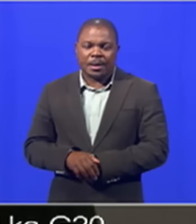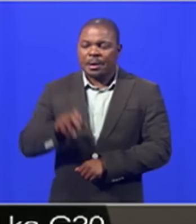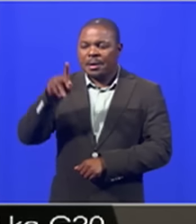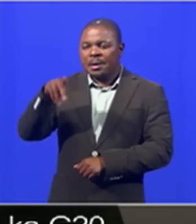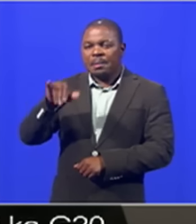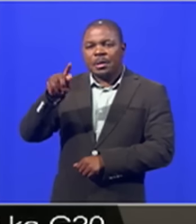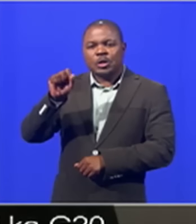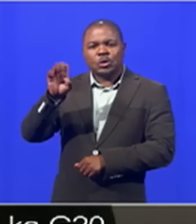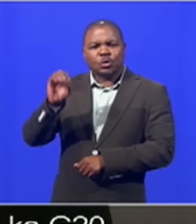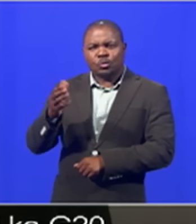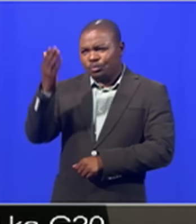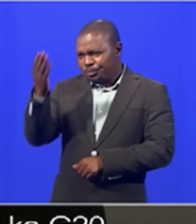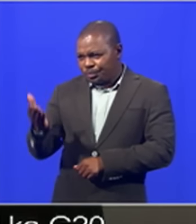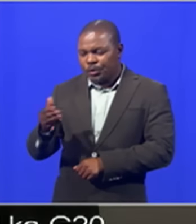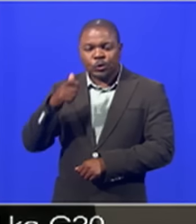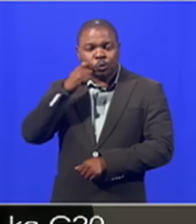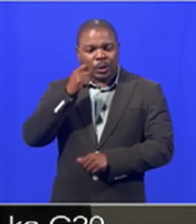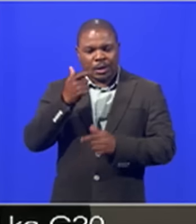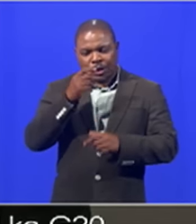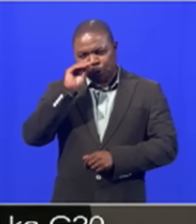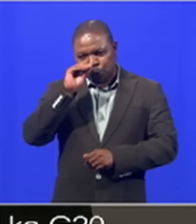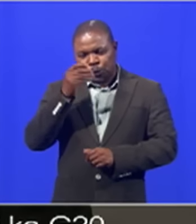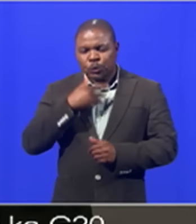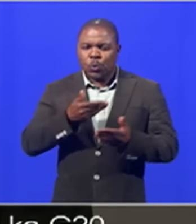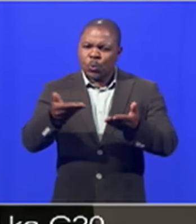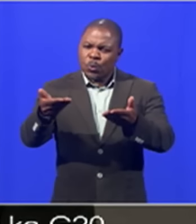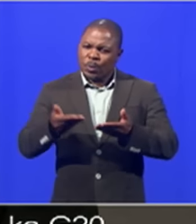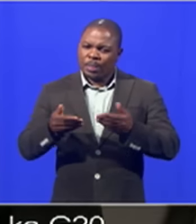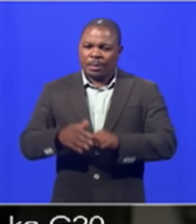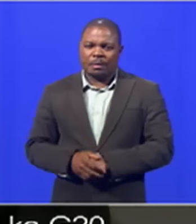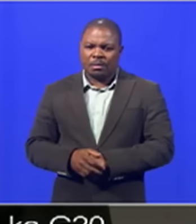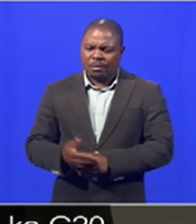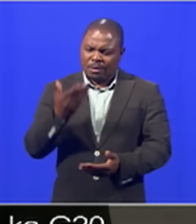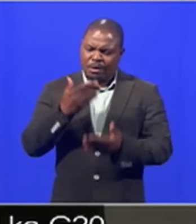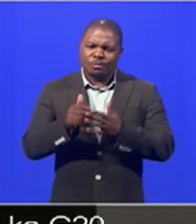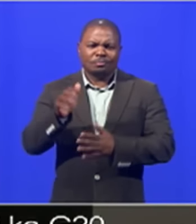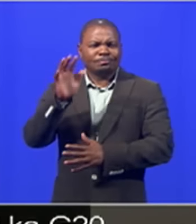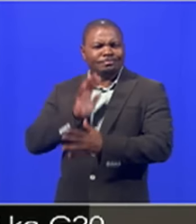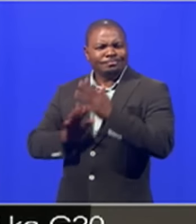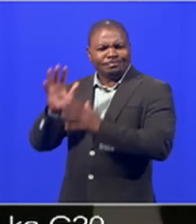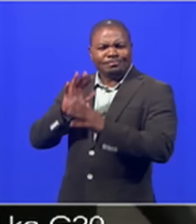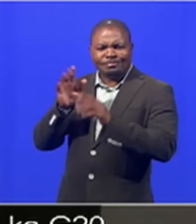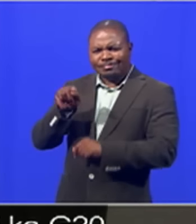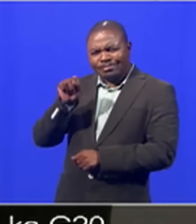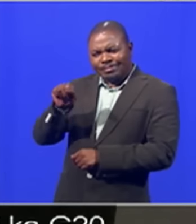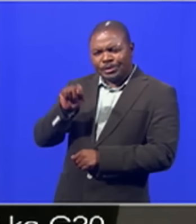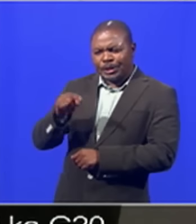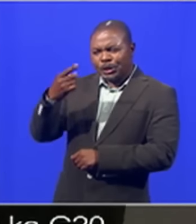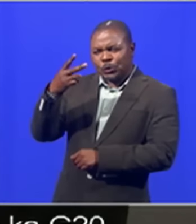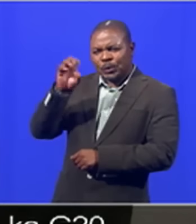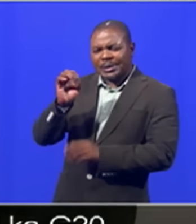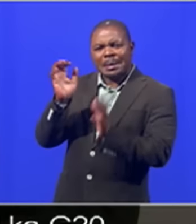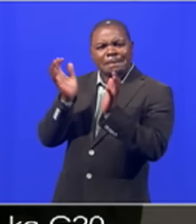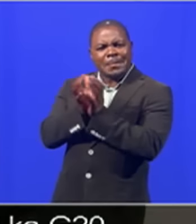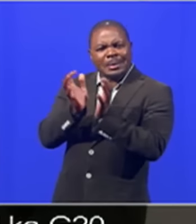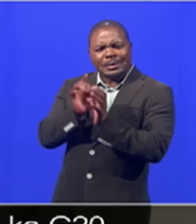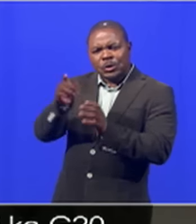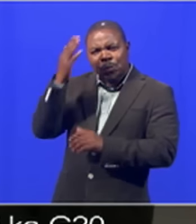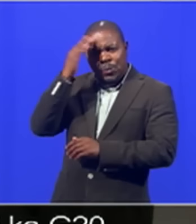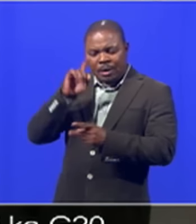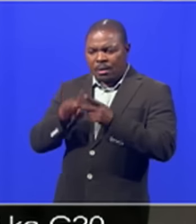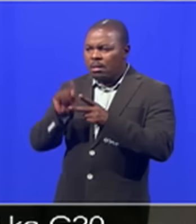go amogela mo dikgang tsa rona tsa Setswana a go re tlhalosetse fela gore ke eng se o se itseng ka ga kopano kgolo eno ya G20 le gore wena le badiri